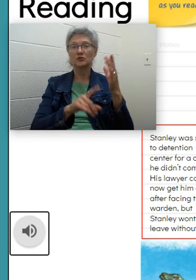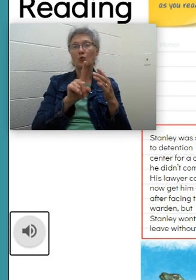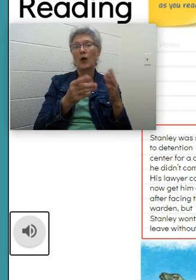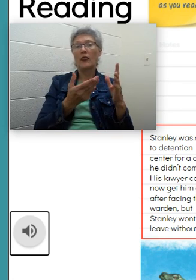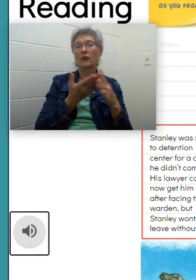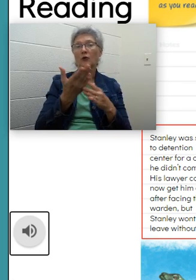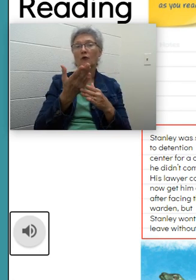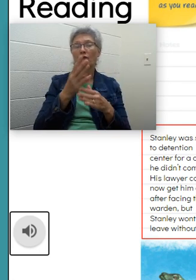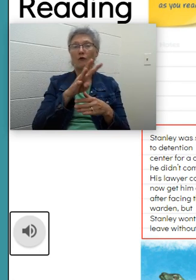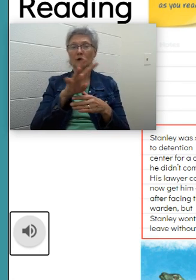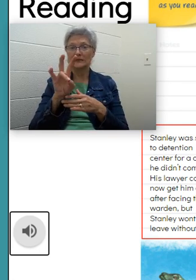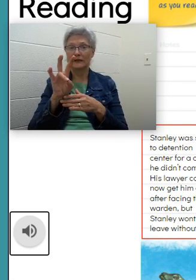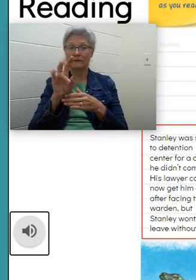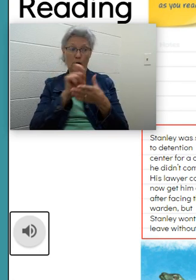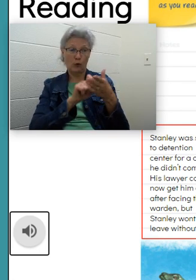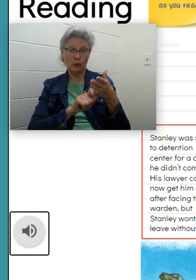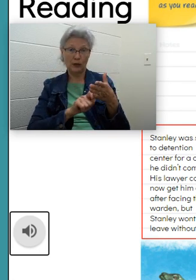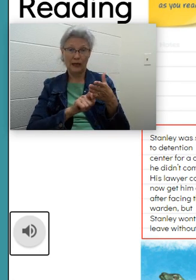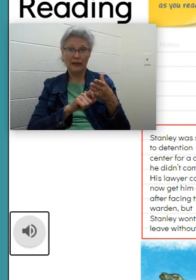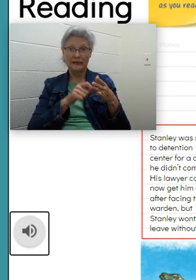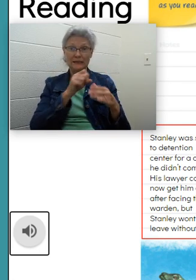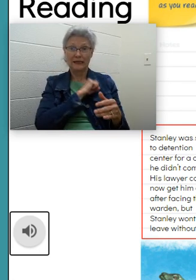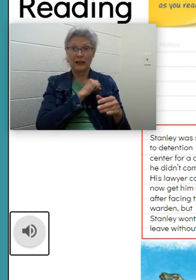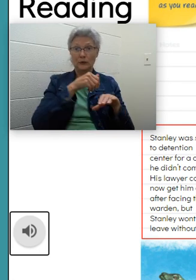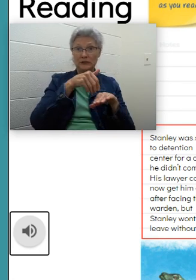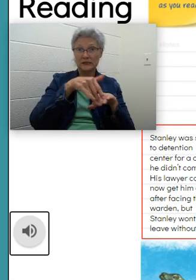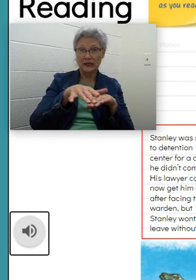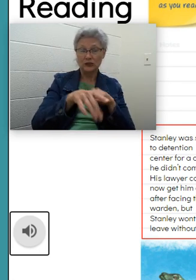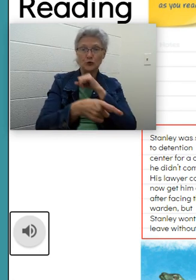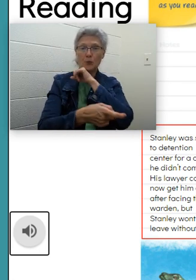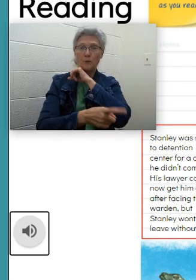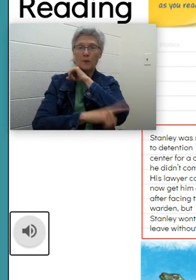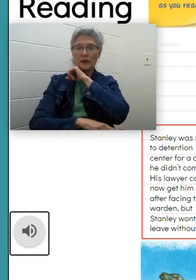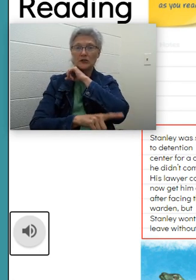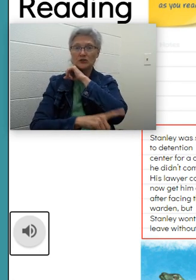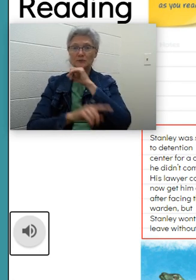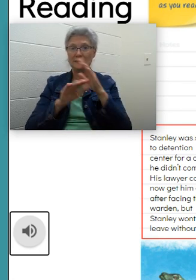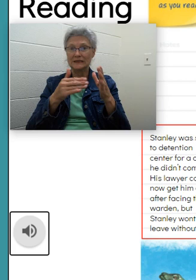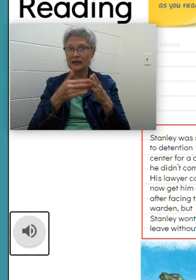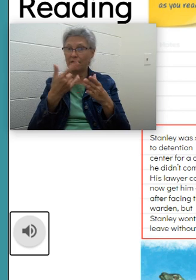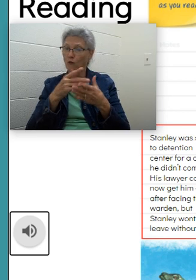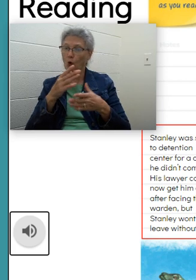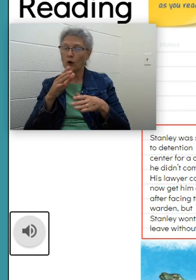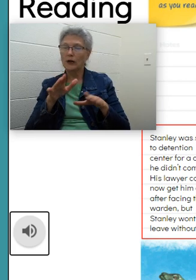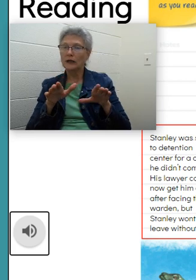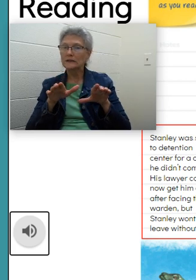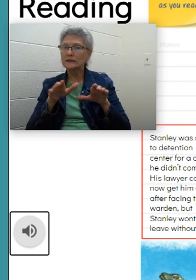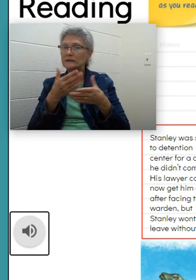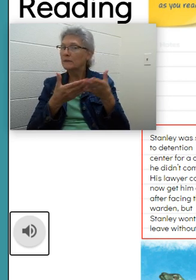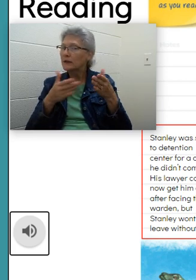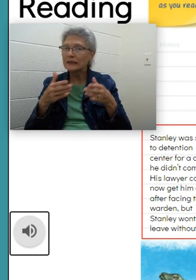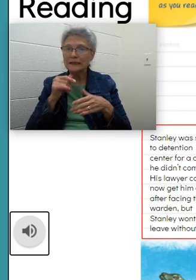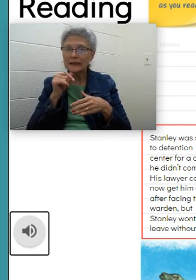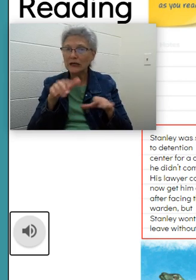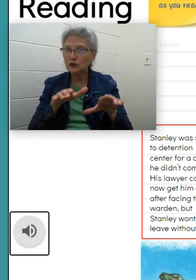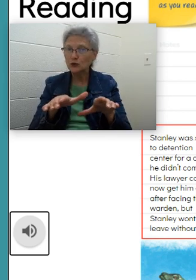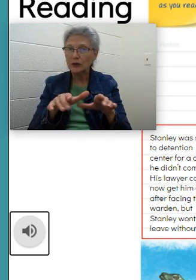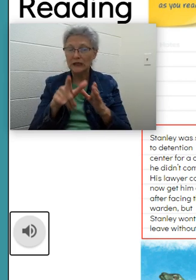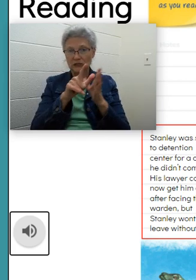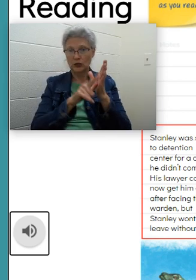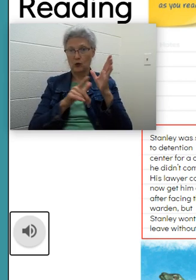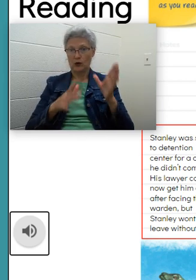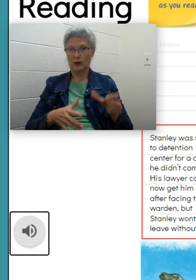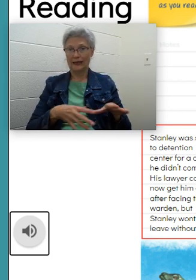47, I wrote, Stanley was sent to detention center for a crime he didn't commit. His lawyer can now get him